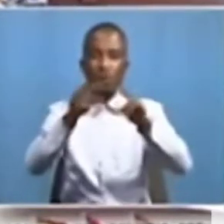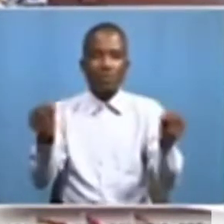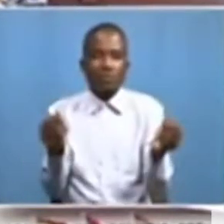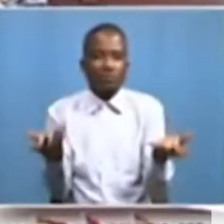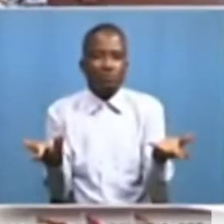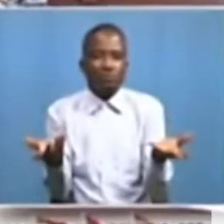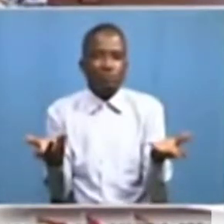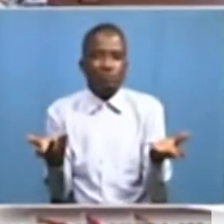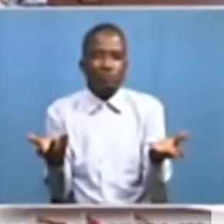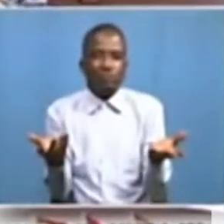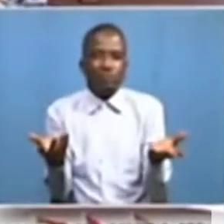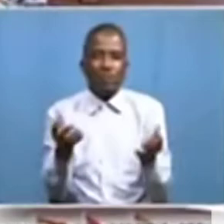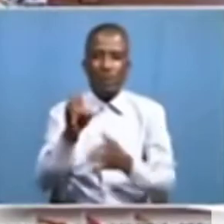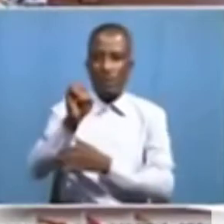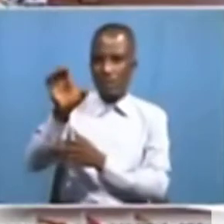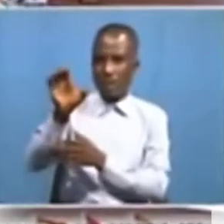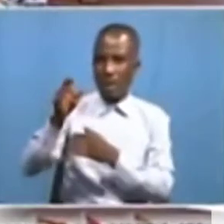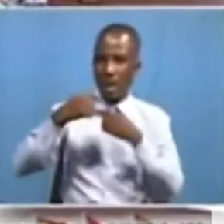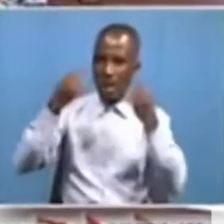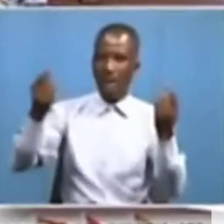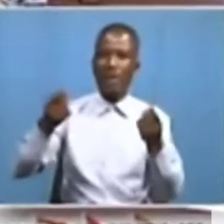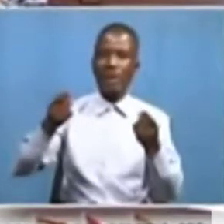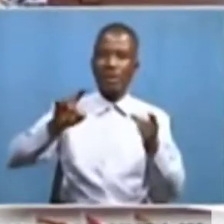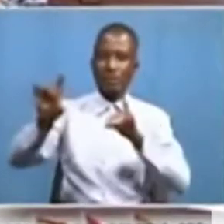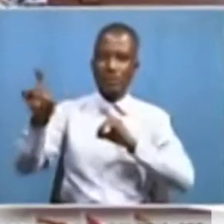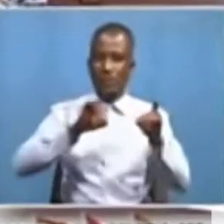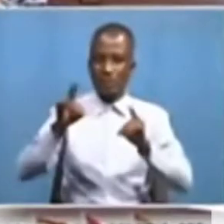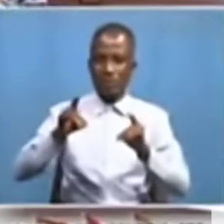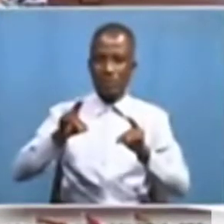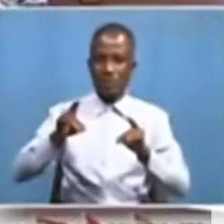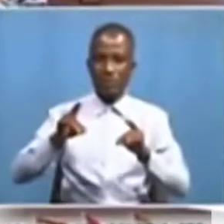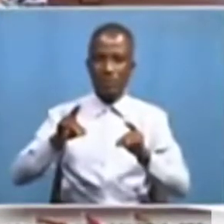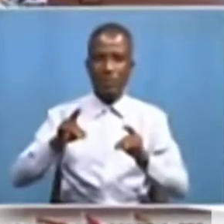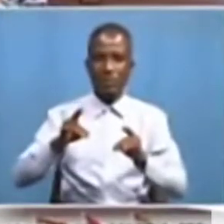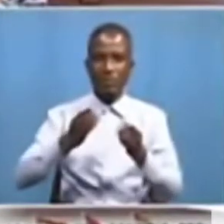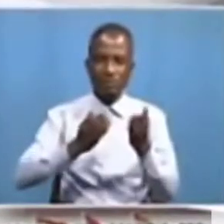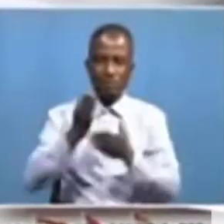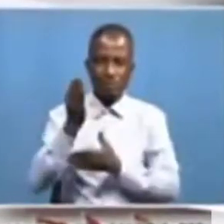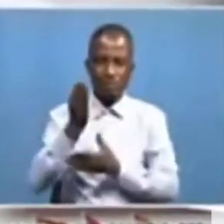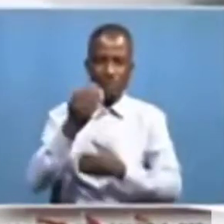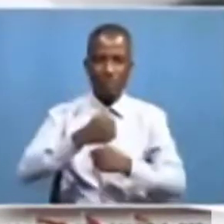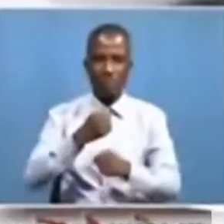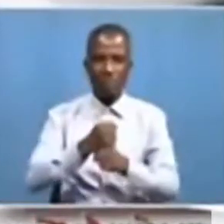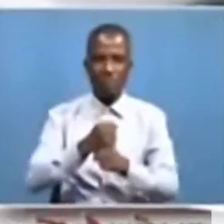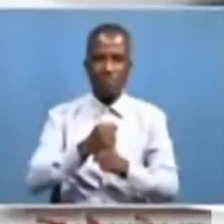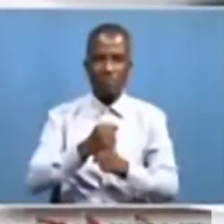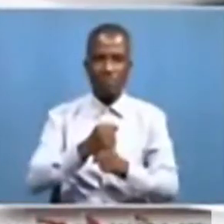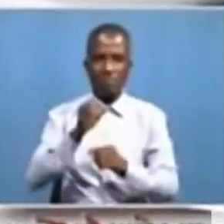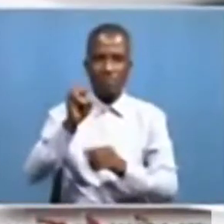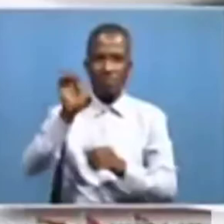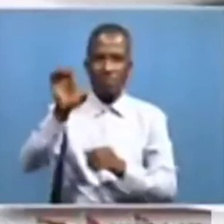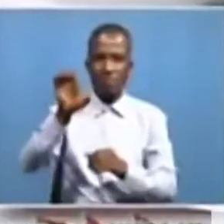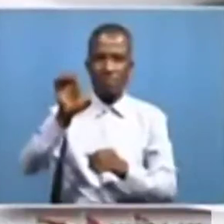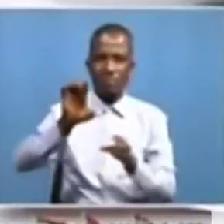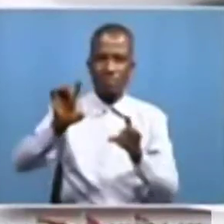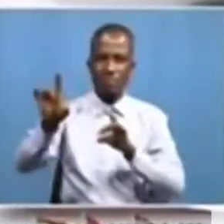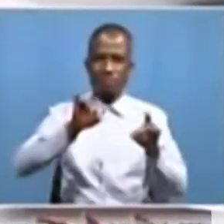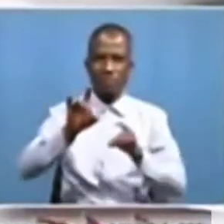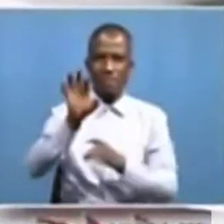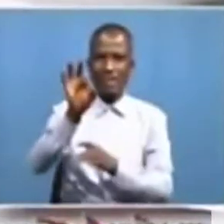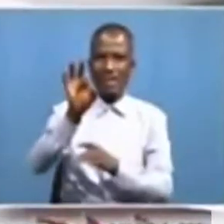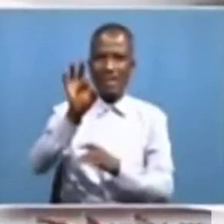by the first respondent affected the validity of the declaration made by the chairperson of the first respondent on the